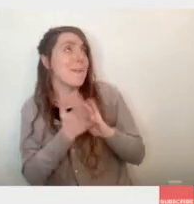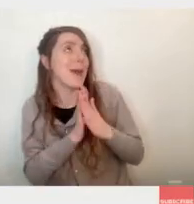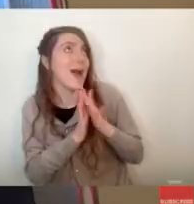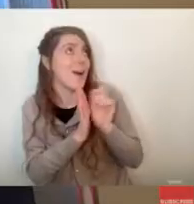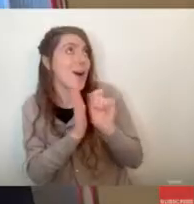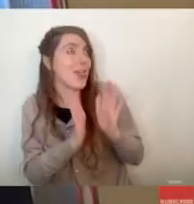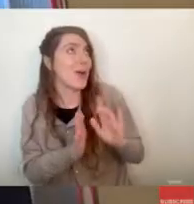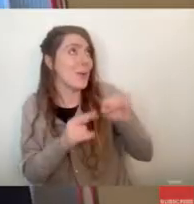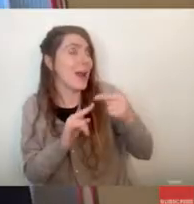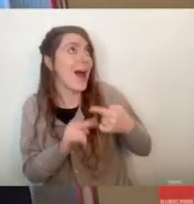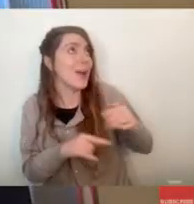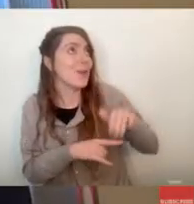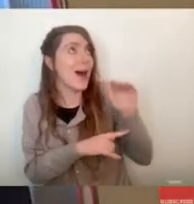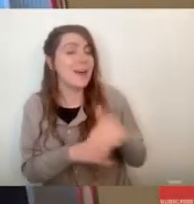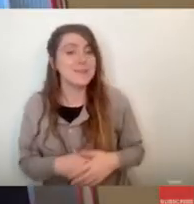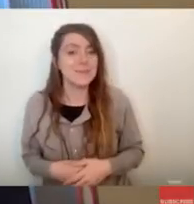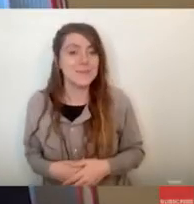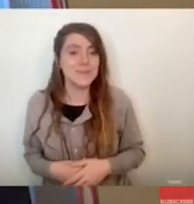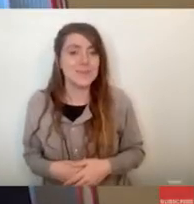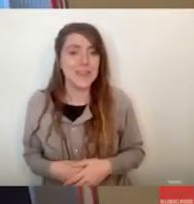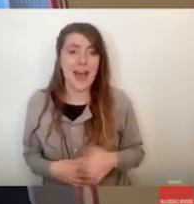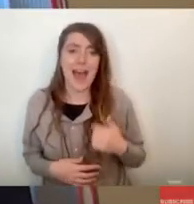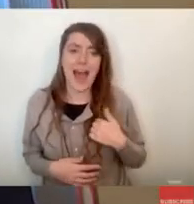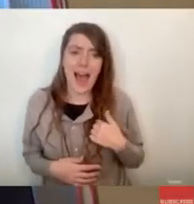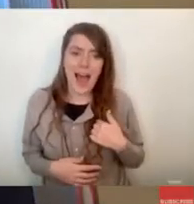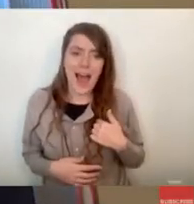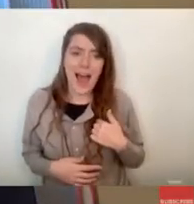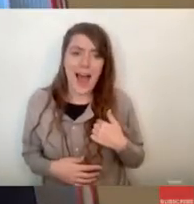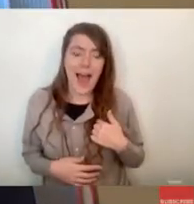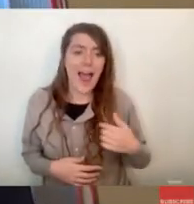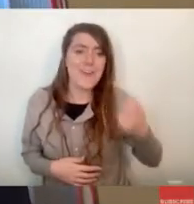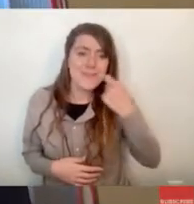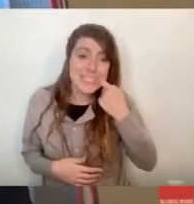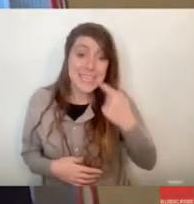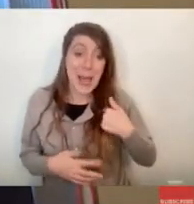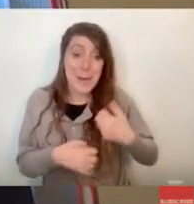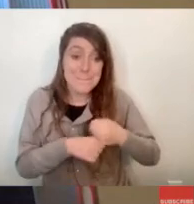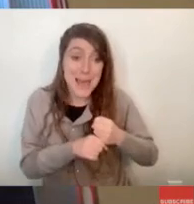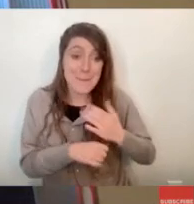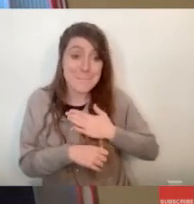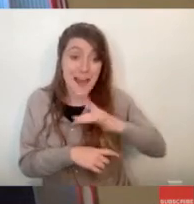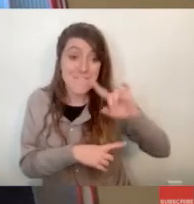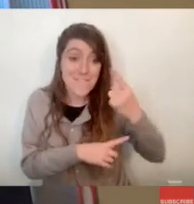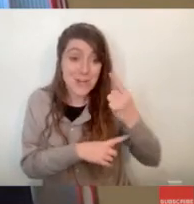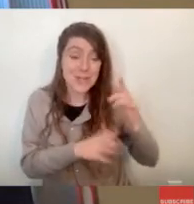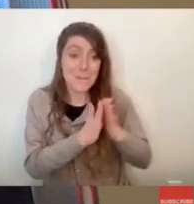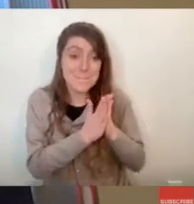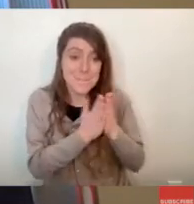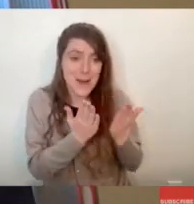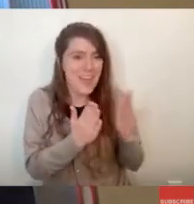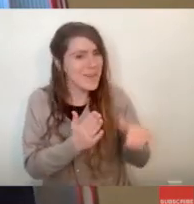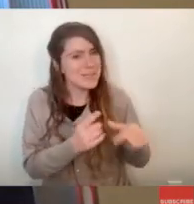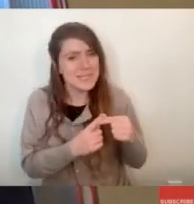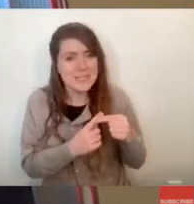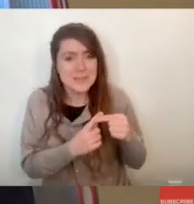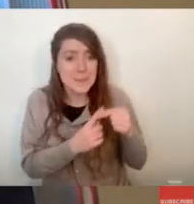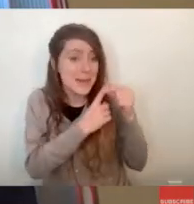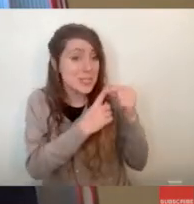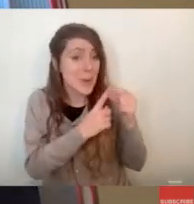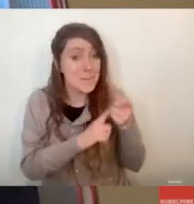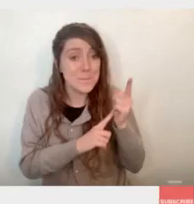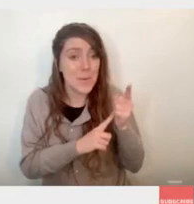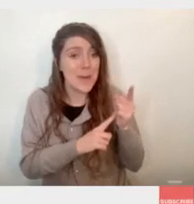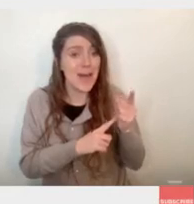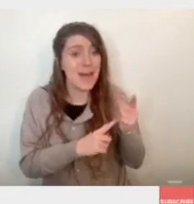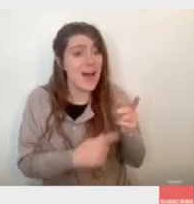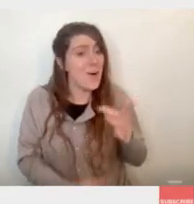grow up. And I just created my first book. And in that moment, it was such a special moment, she touched